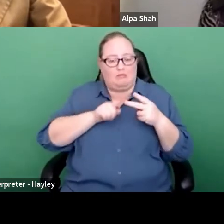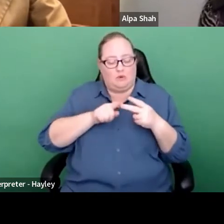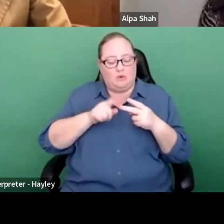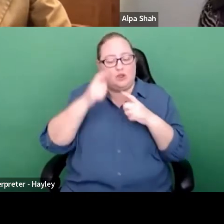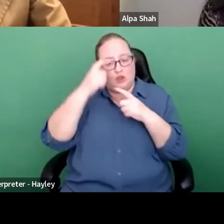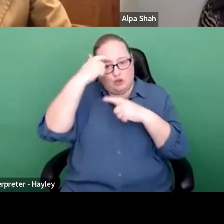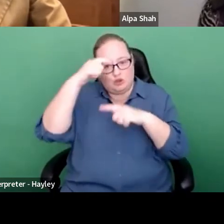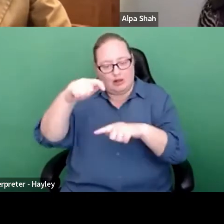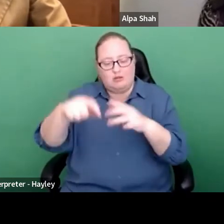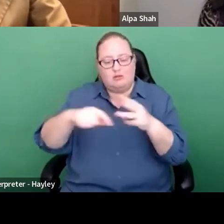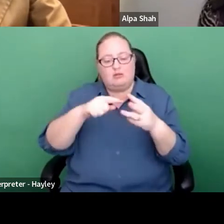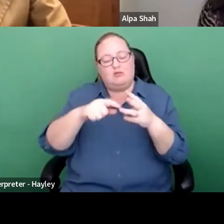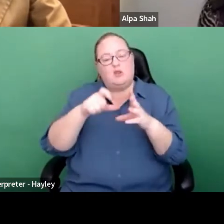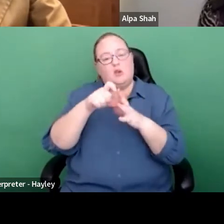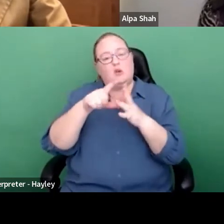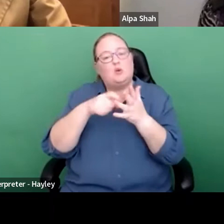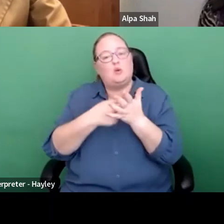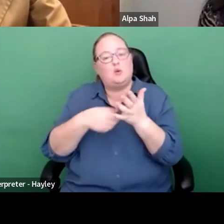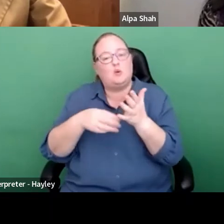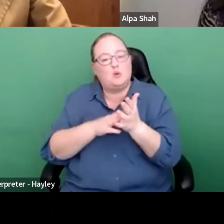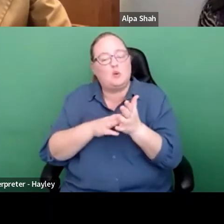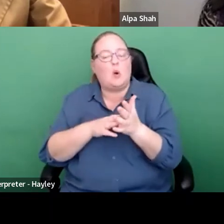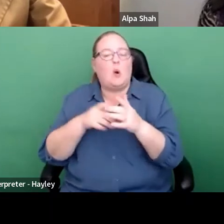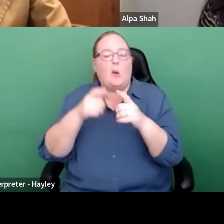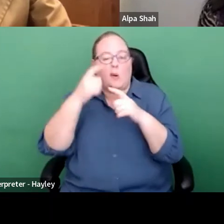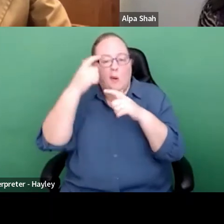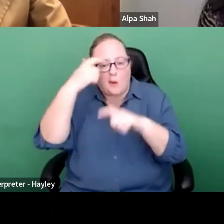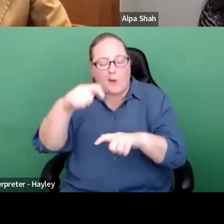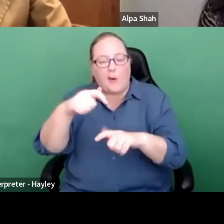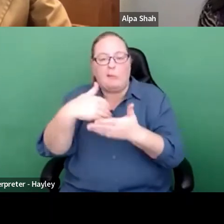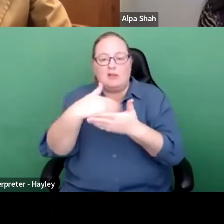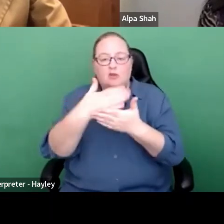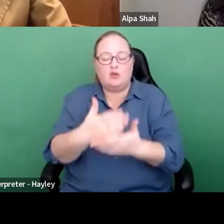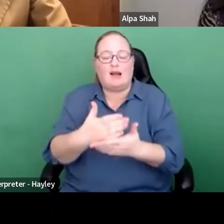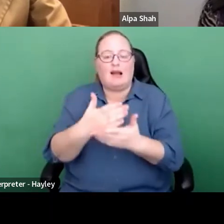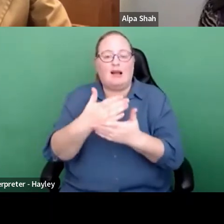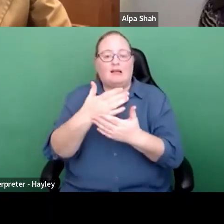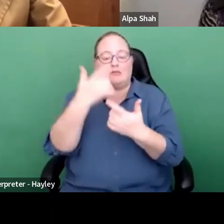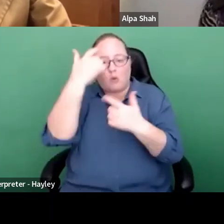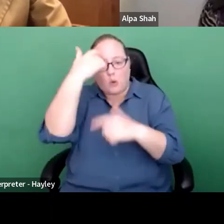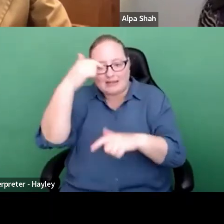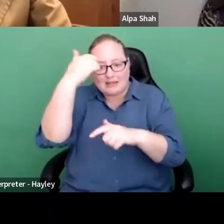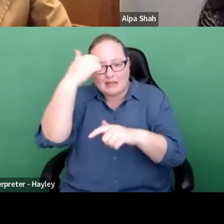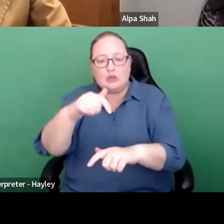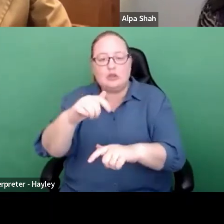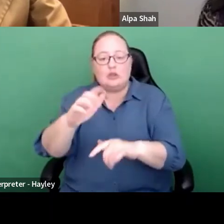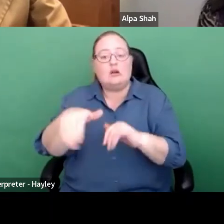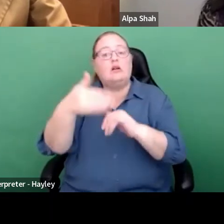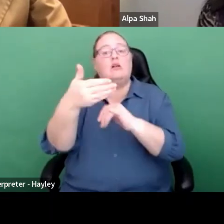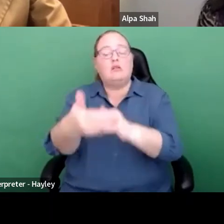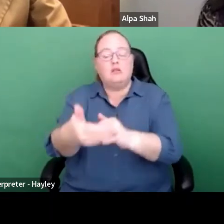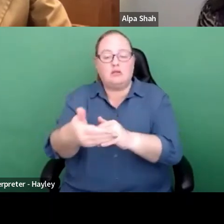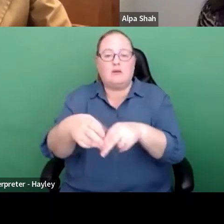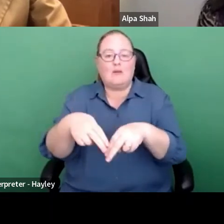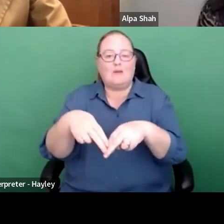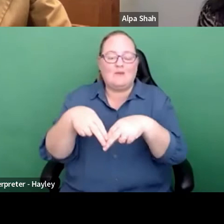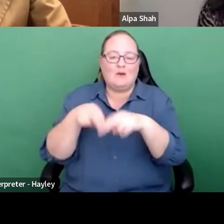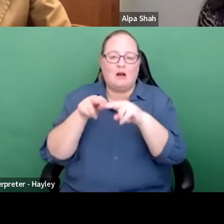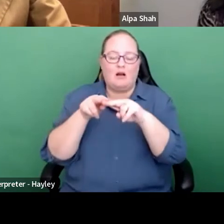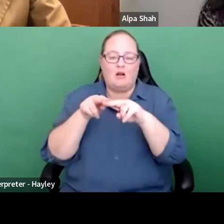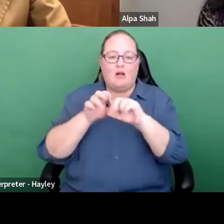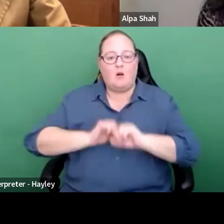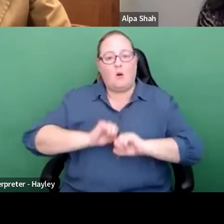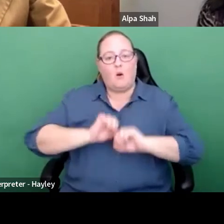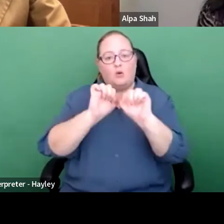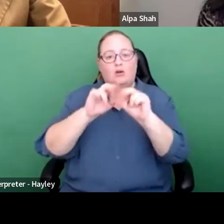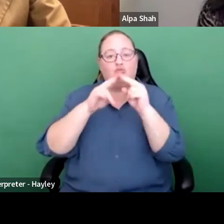and possibly to a self-contained property. But the final step is perhaps the most impossible step, partly because of the